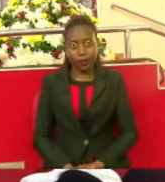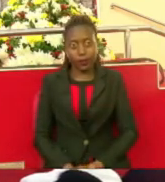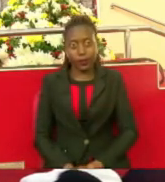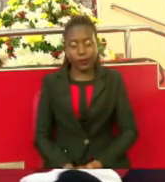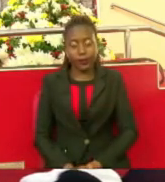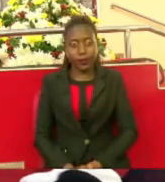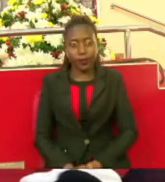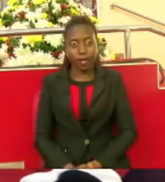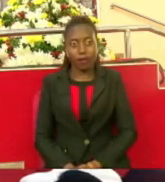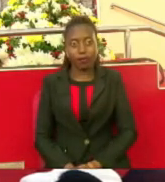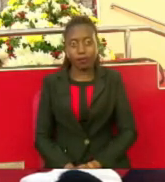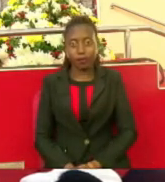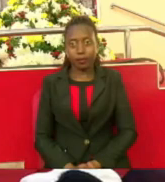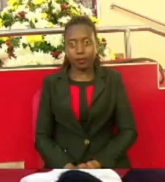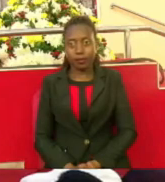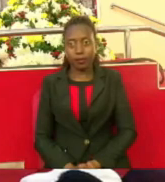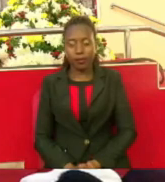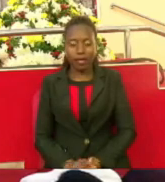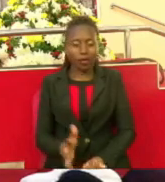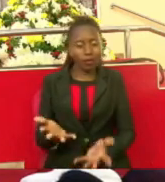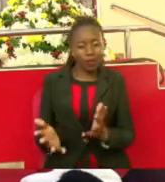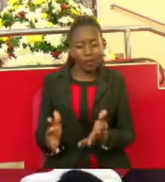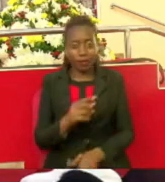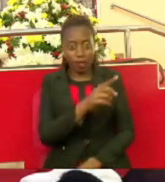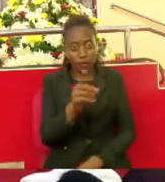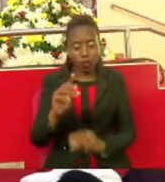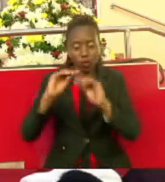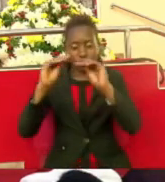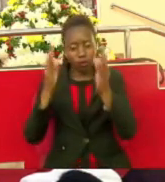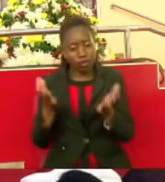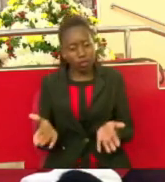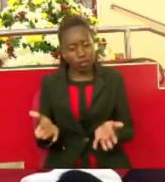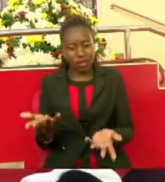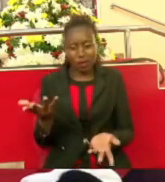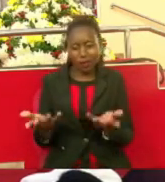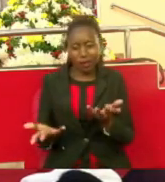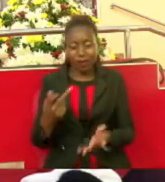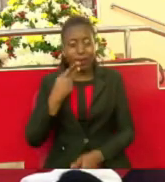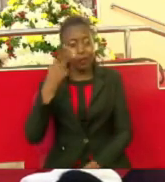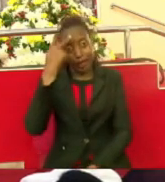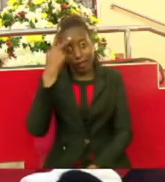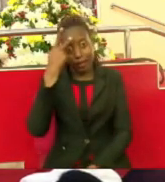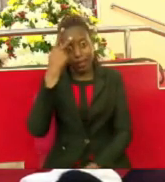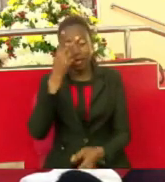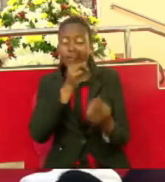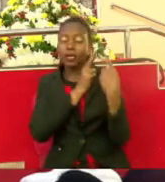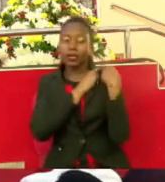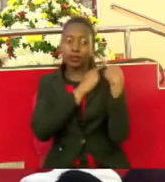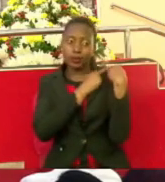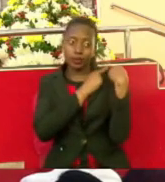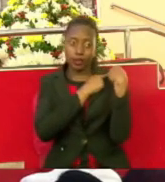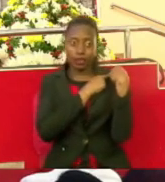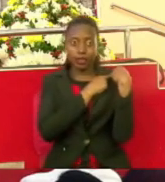And this is whether you are a teacher or you are a parent, the responsibility normally